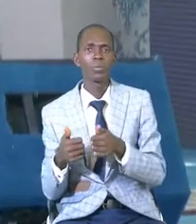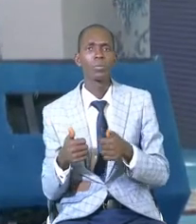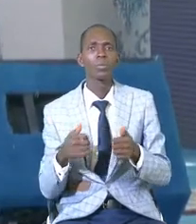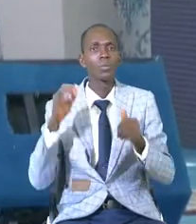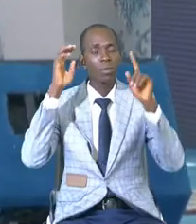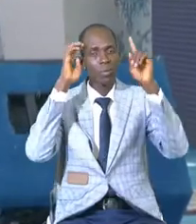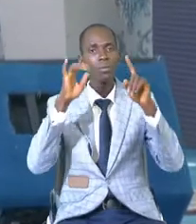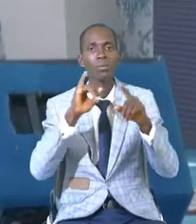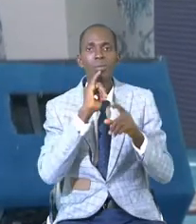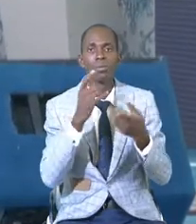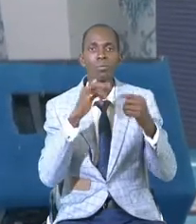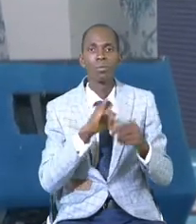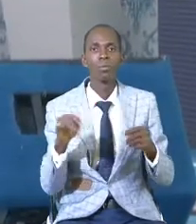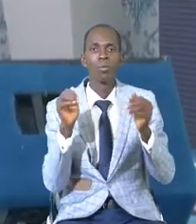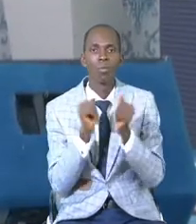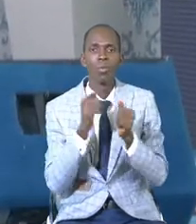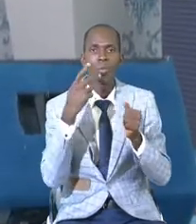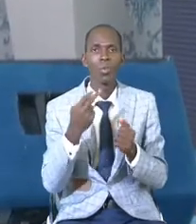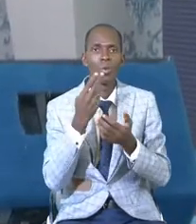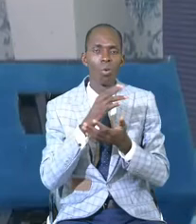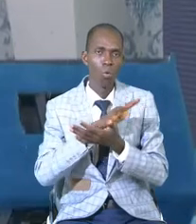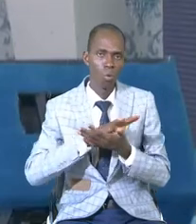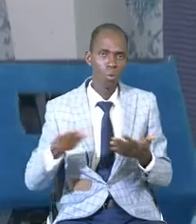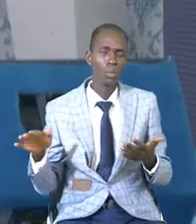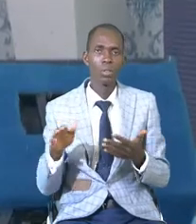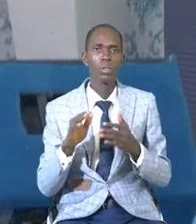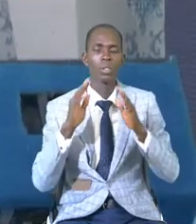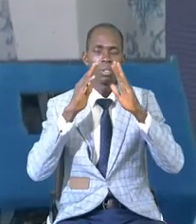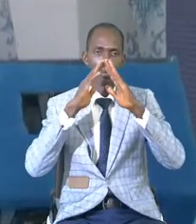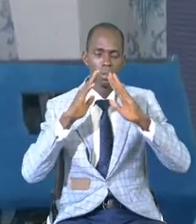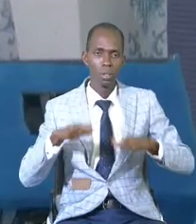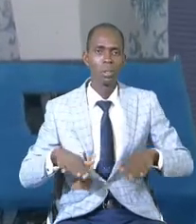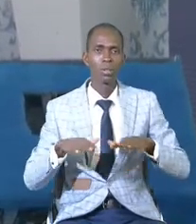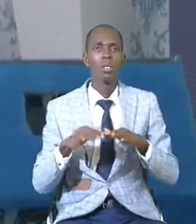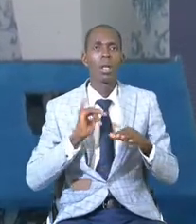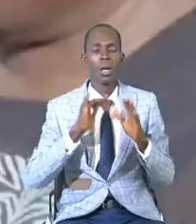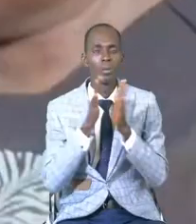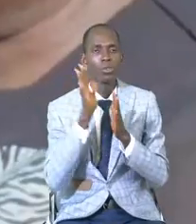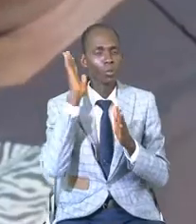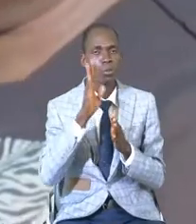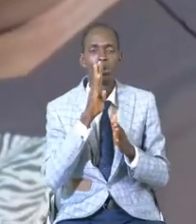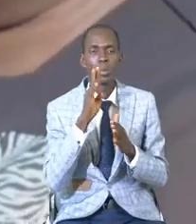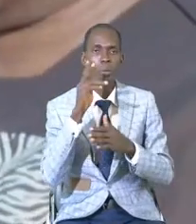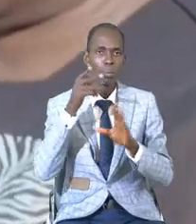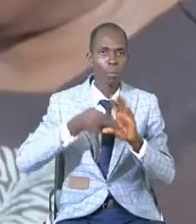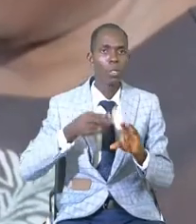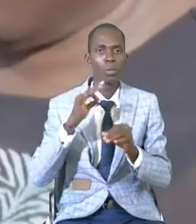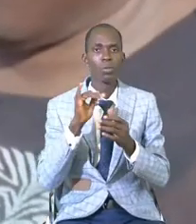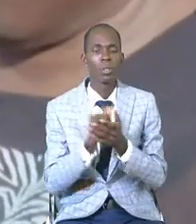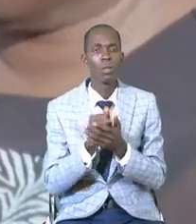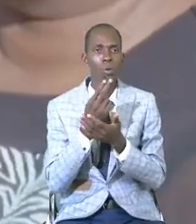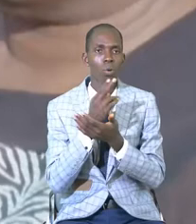coming for the holy habitation. I pray you're a part of the holy habitation in Jesus' name. Not